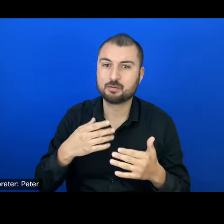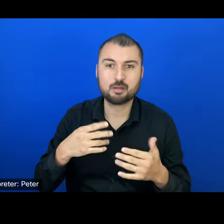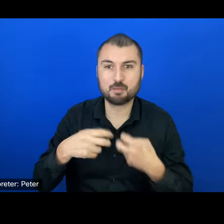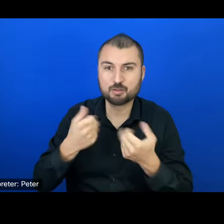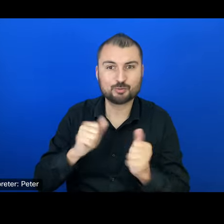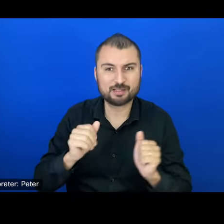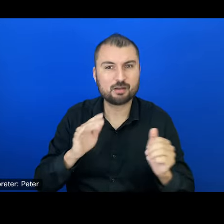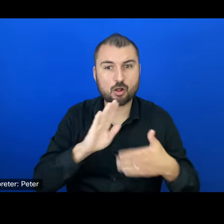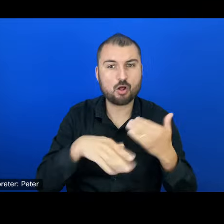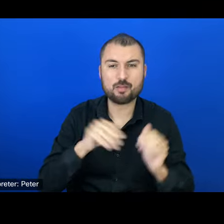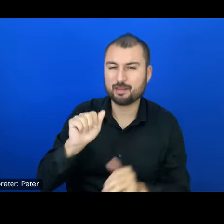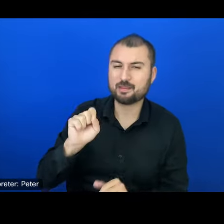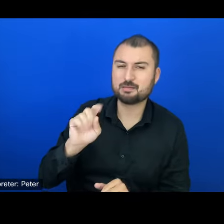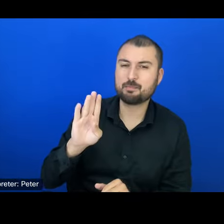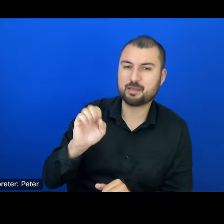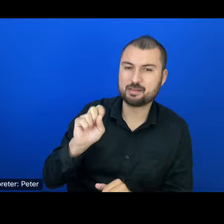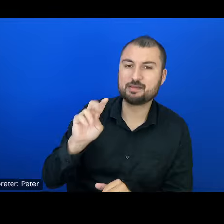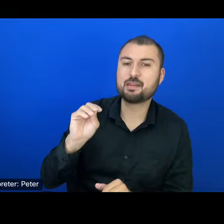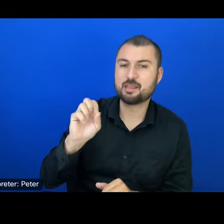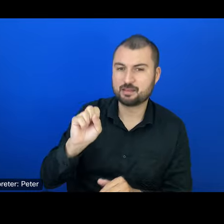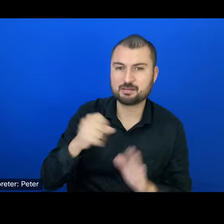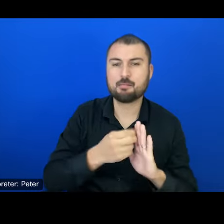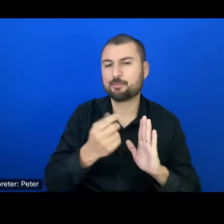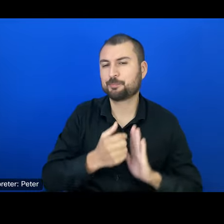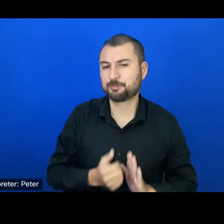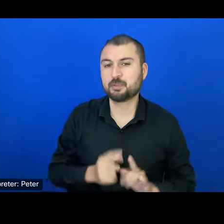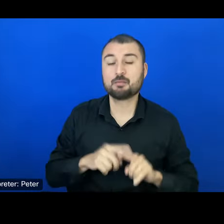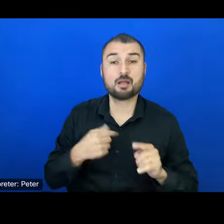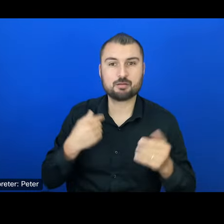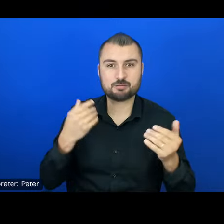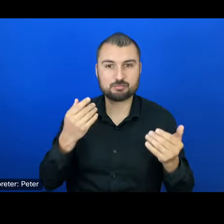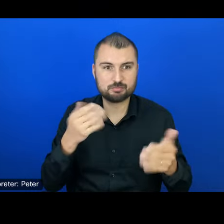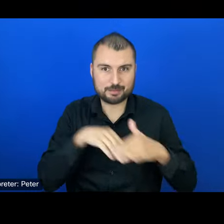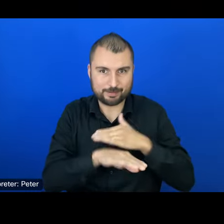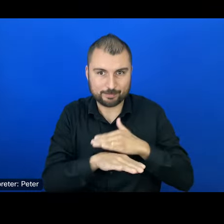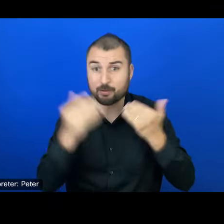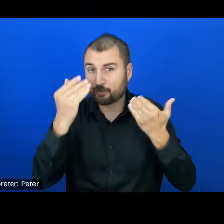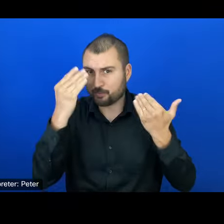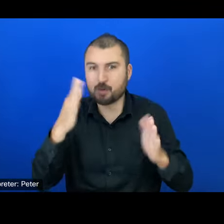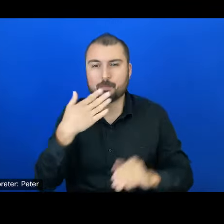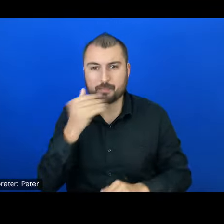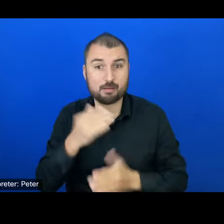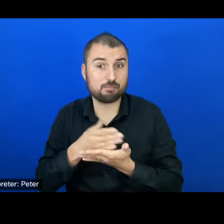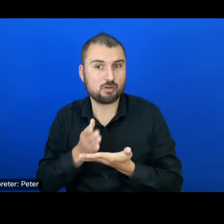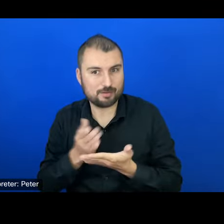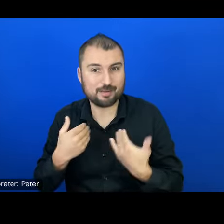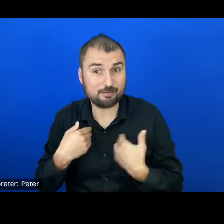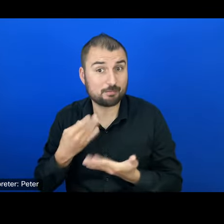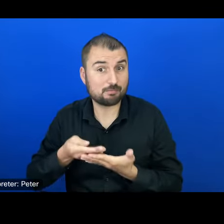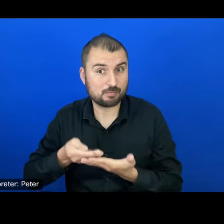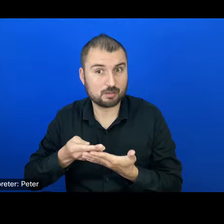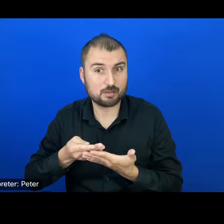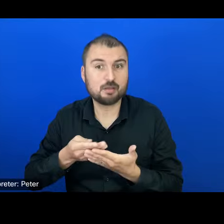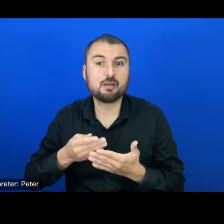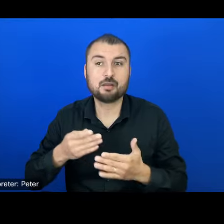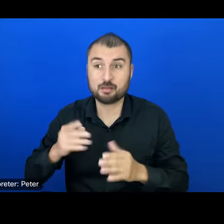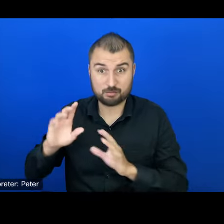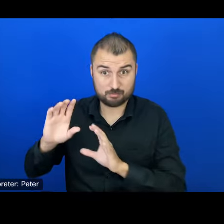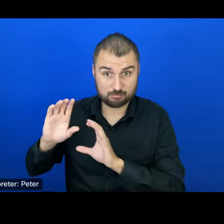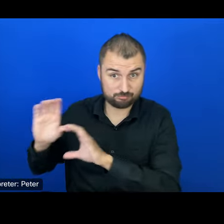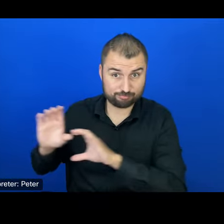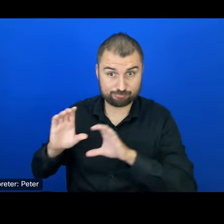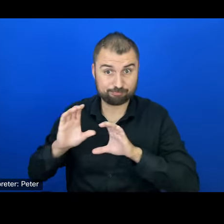and all, but it's the unknown, and it's better to be budgeted to have the funds to have the project go forward, and then